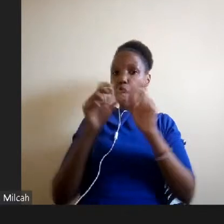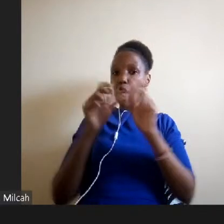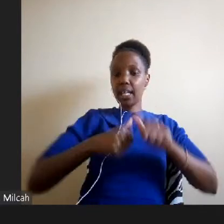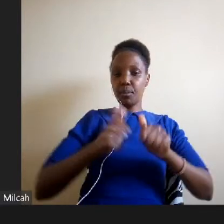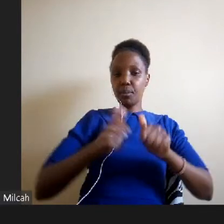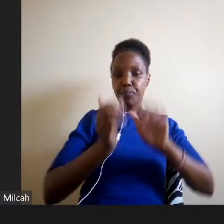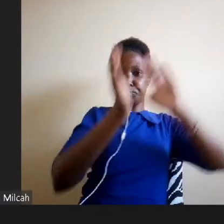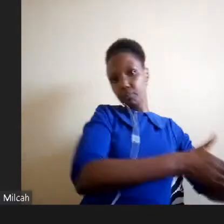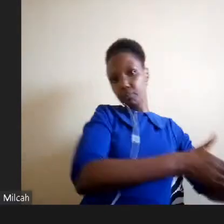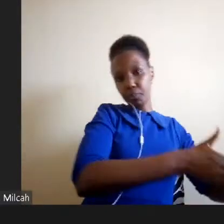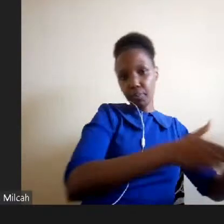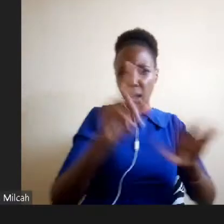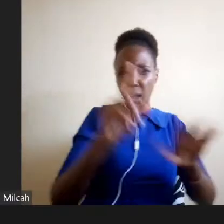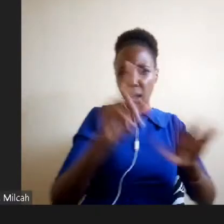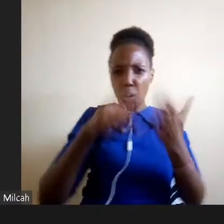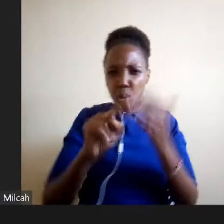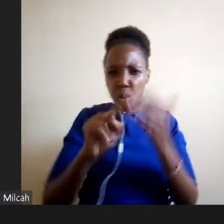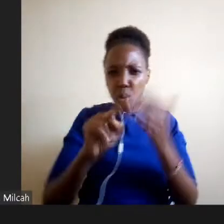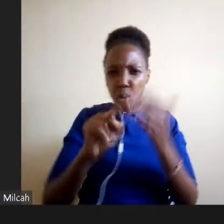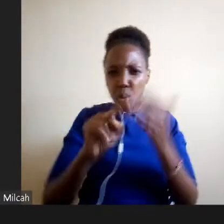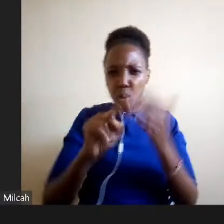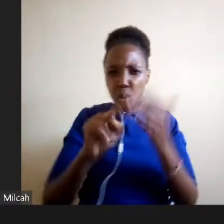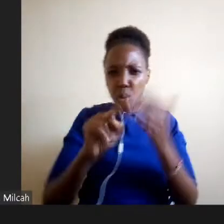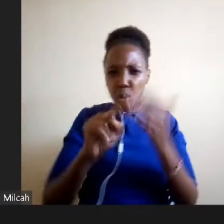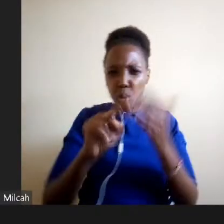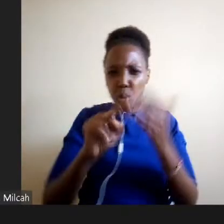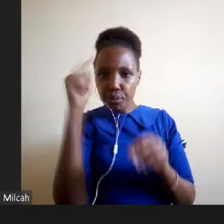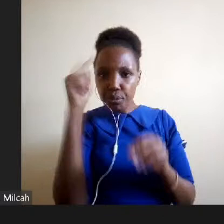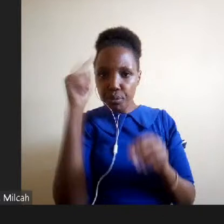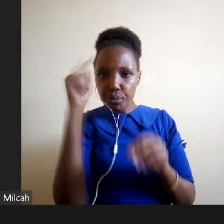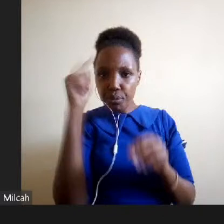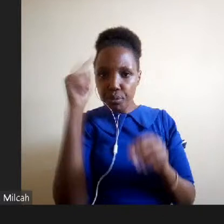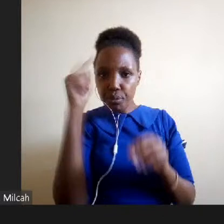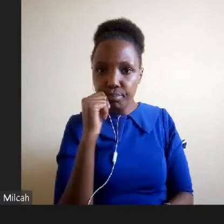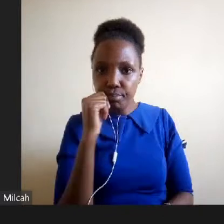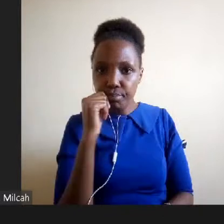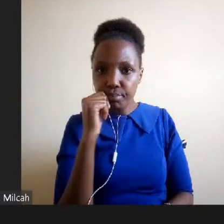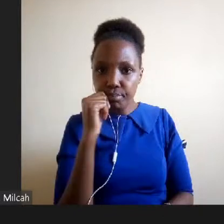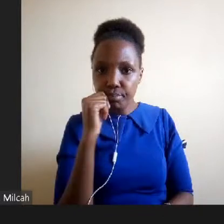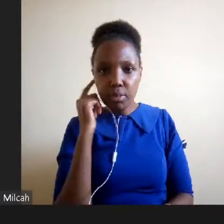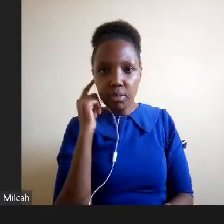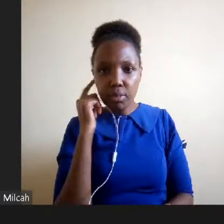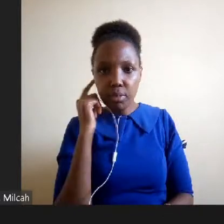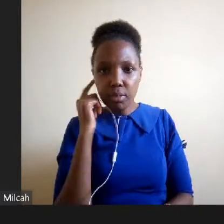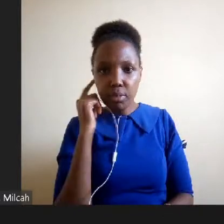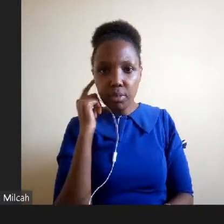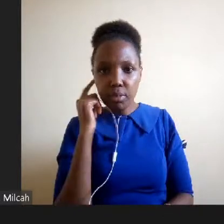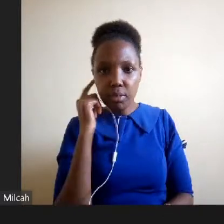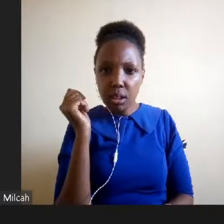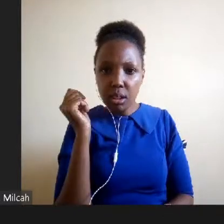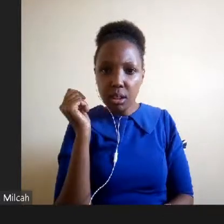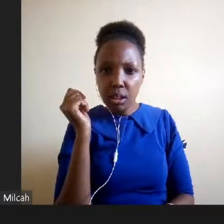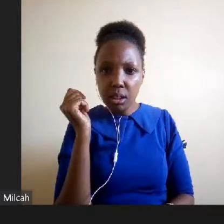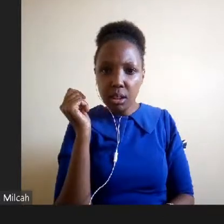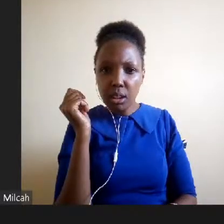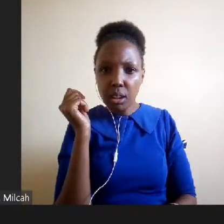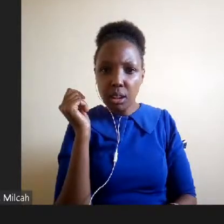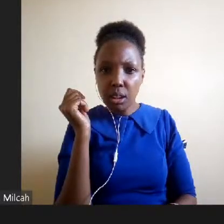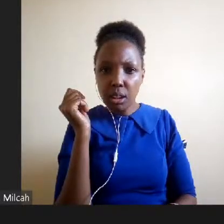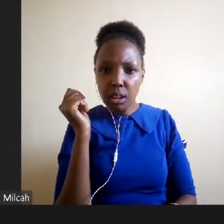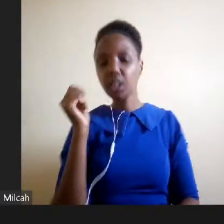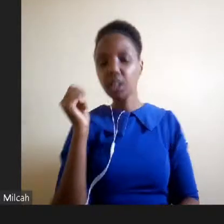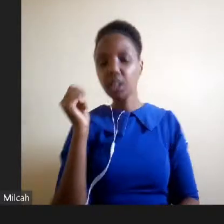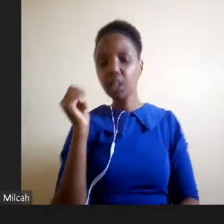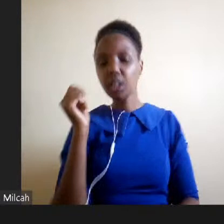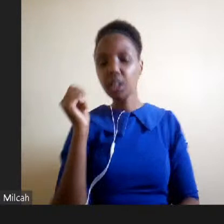in terms of bullying? When your child stops using electronic devices and it is very sudden and unexpected, that is a